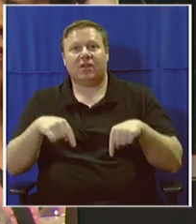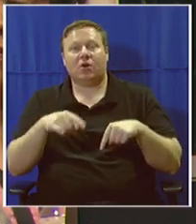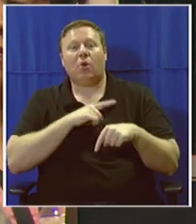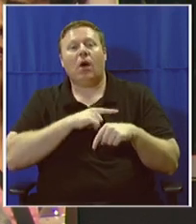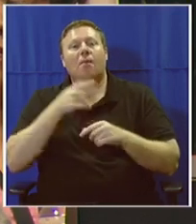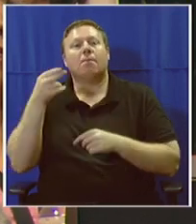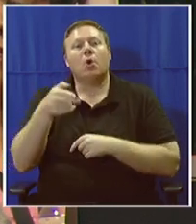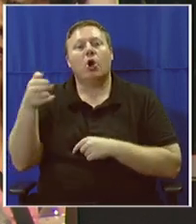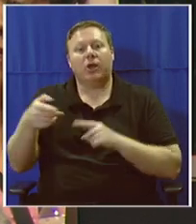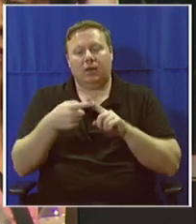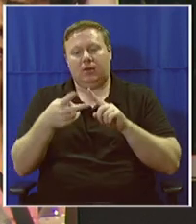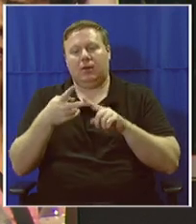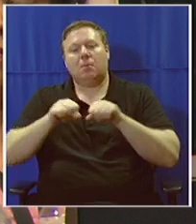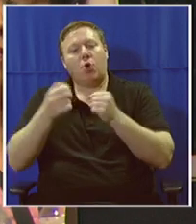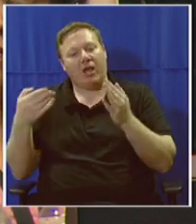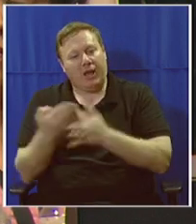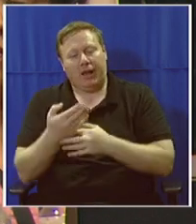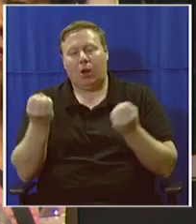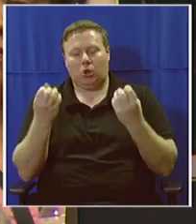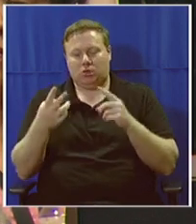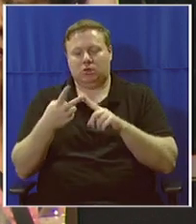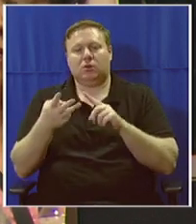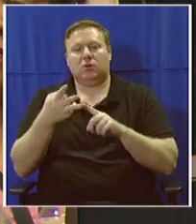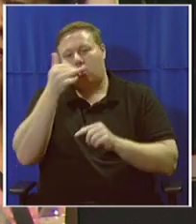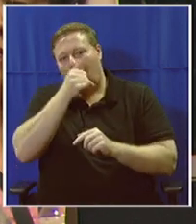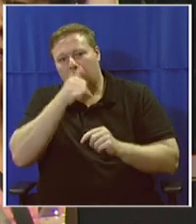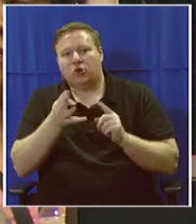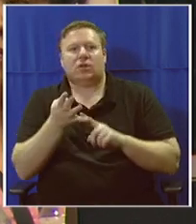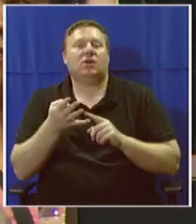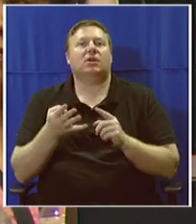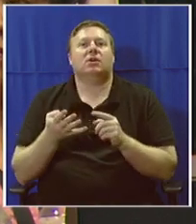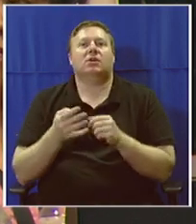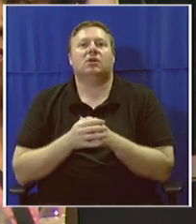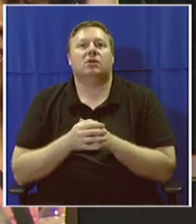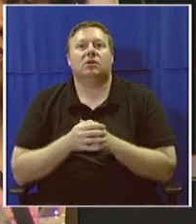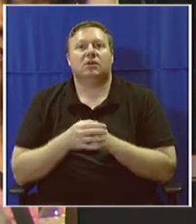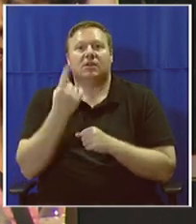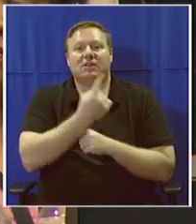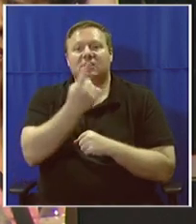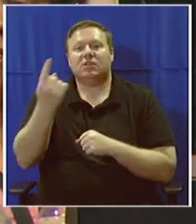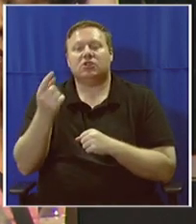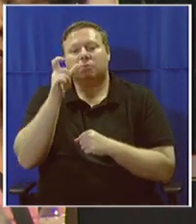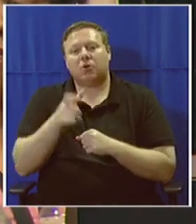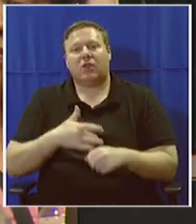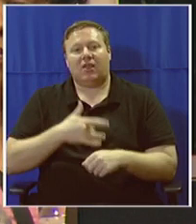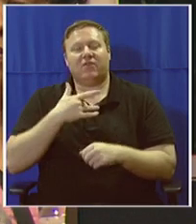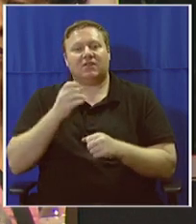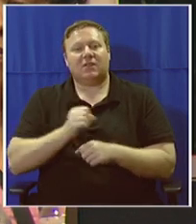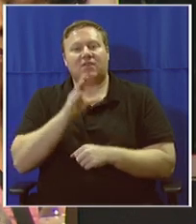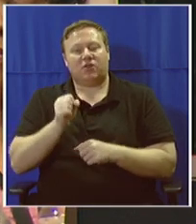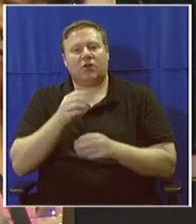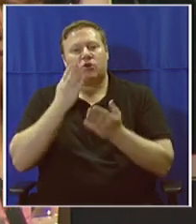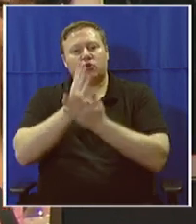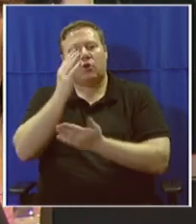murders, house and business breakings, and robberies and petty crimes. Acknowledges that every person living in South Africa has a right to safety